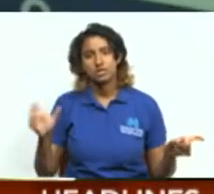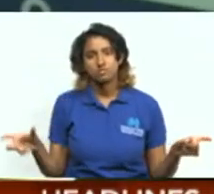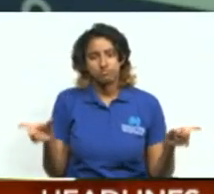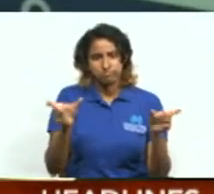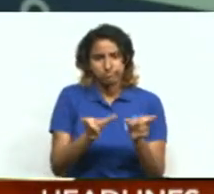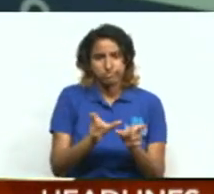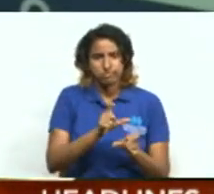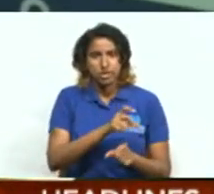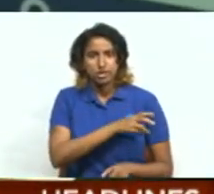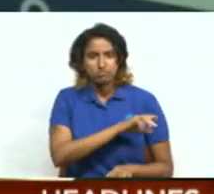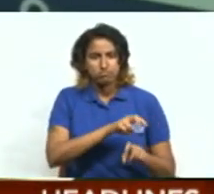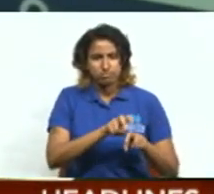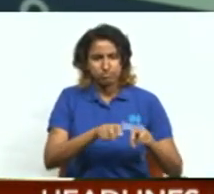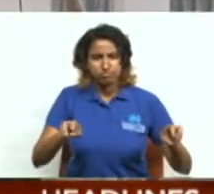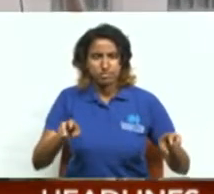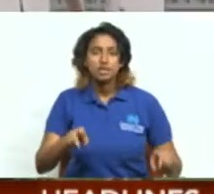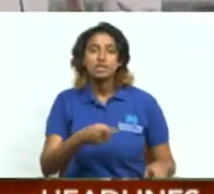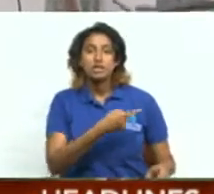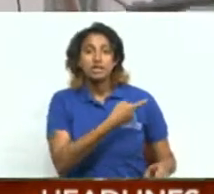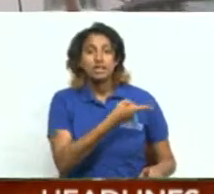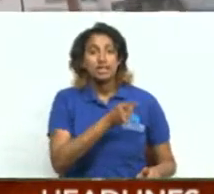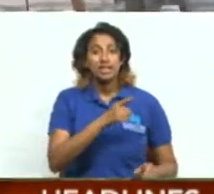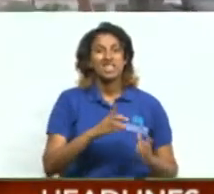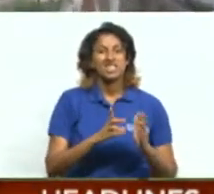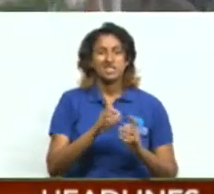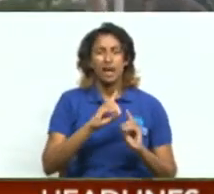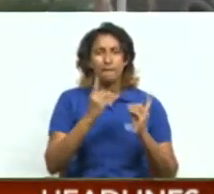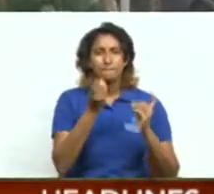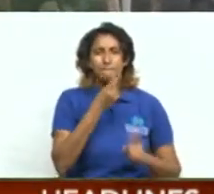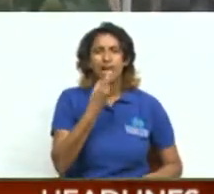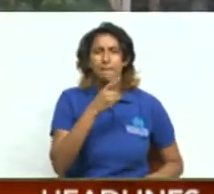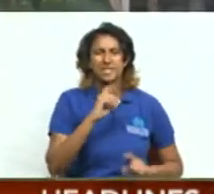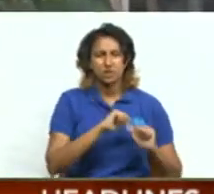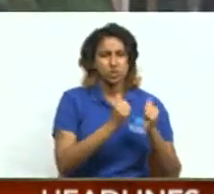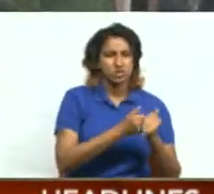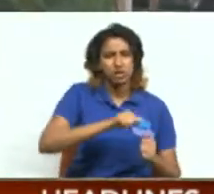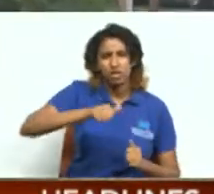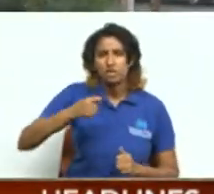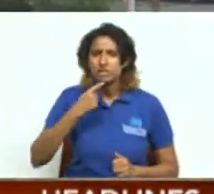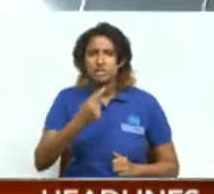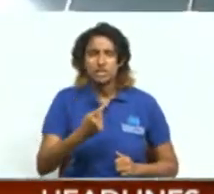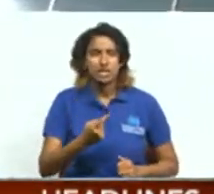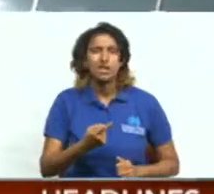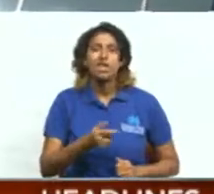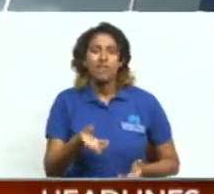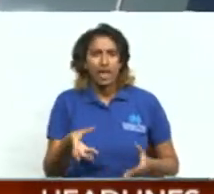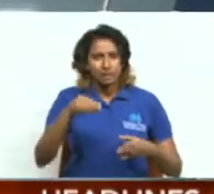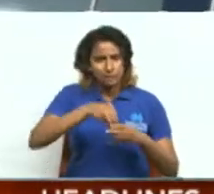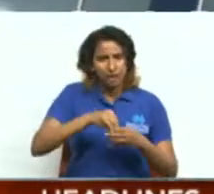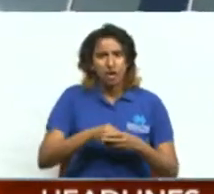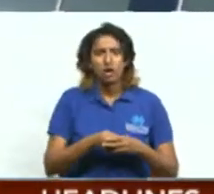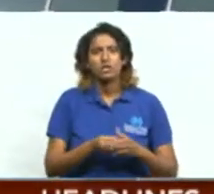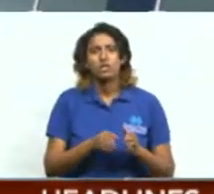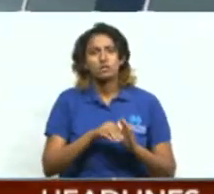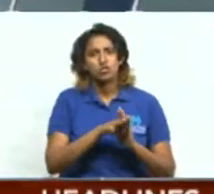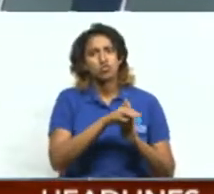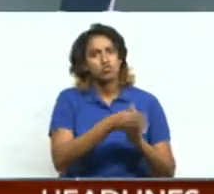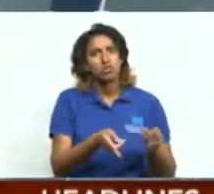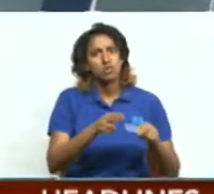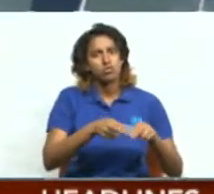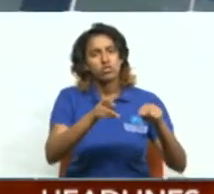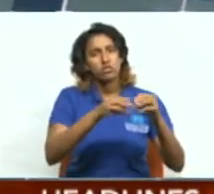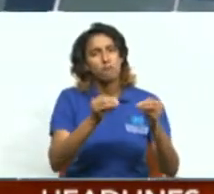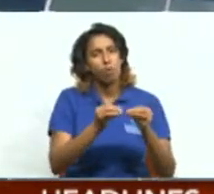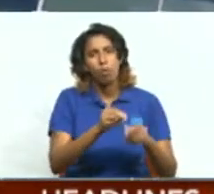Association said these are just some issues negatively impacting the rise of NCDs in this country. Other issues include lack of data,